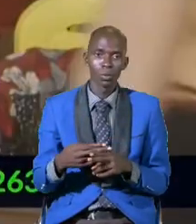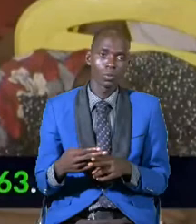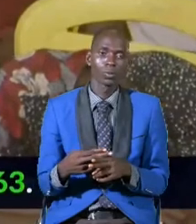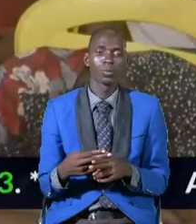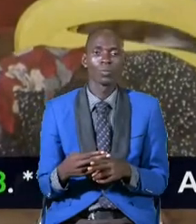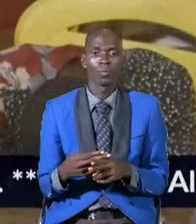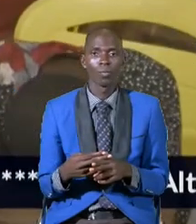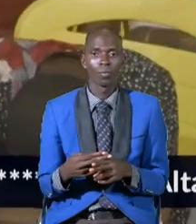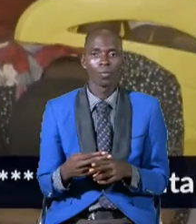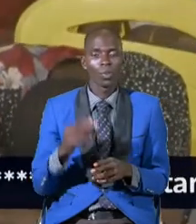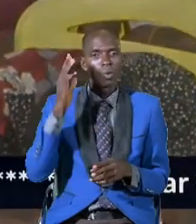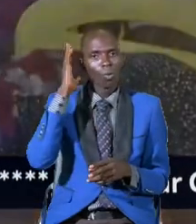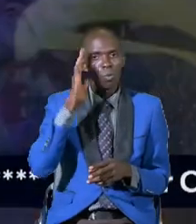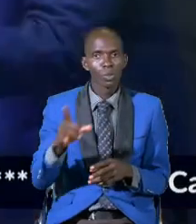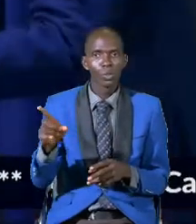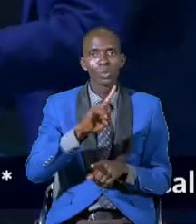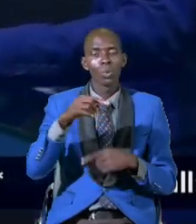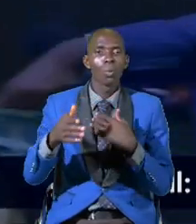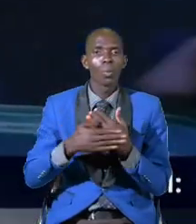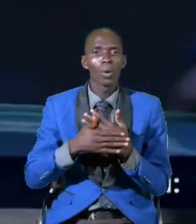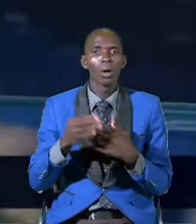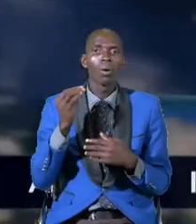Would you go home the same way?